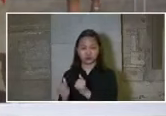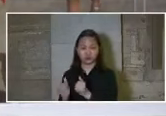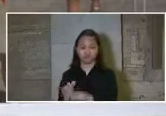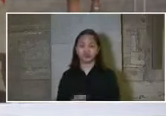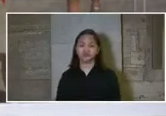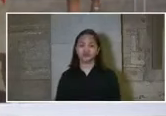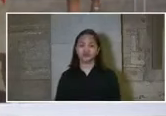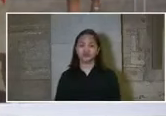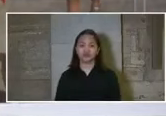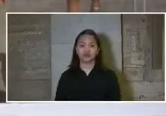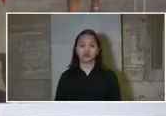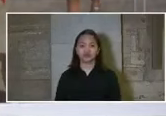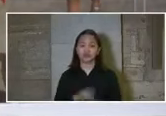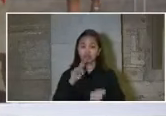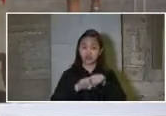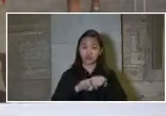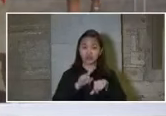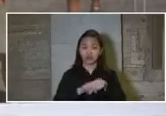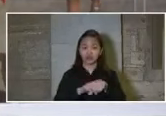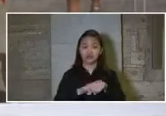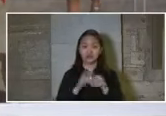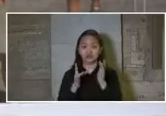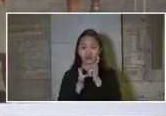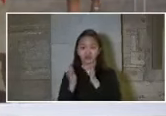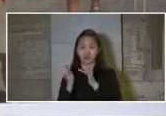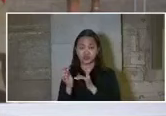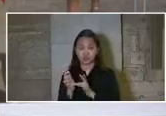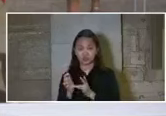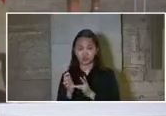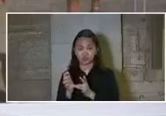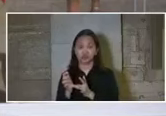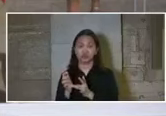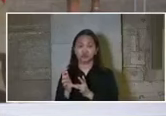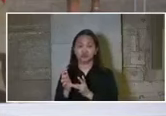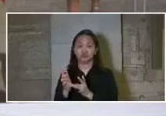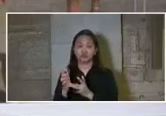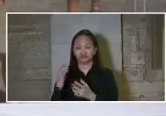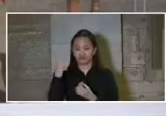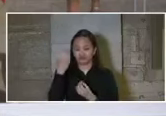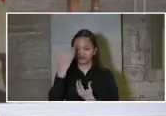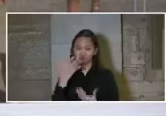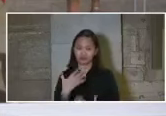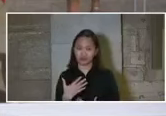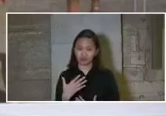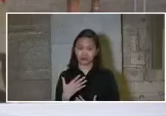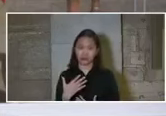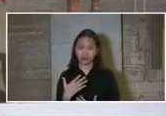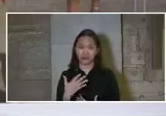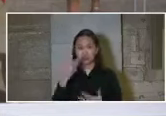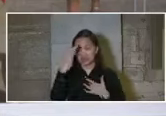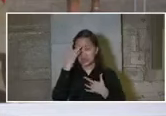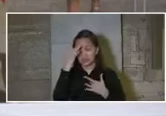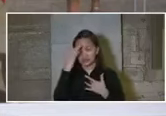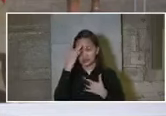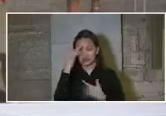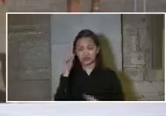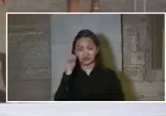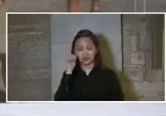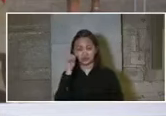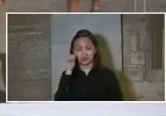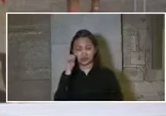The moment that he heard that the one he loves is ill, he remained where he was